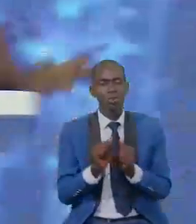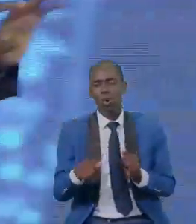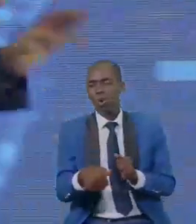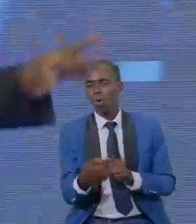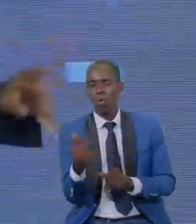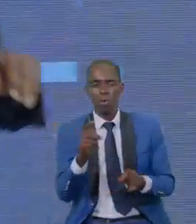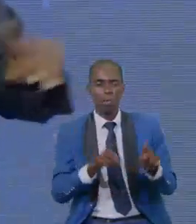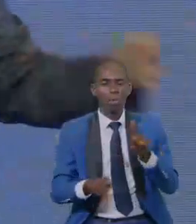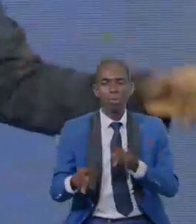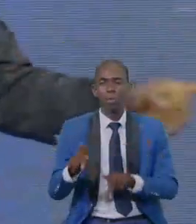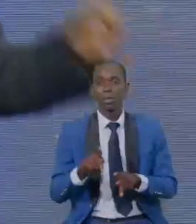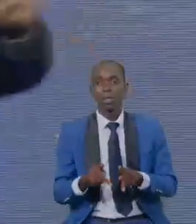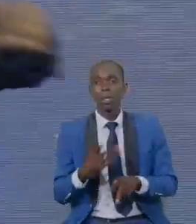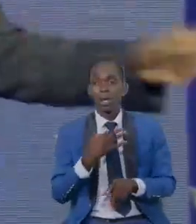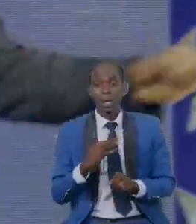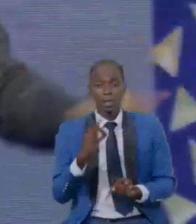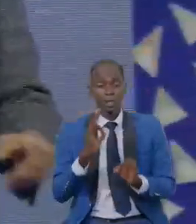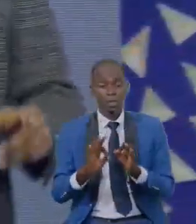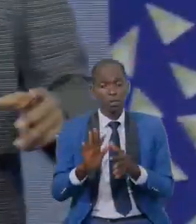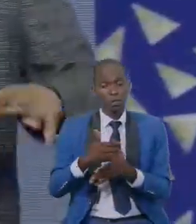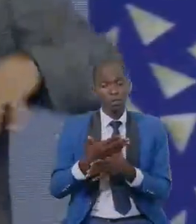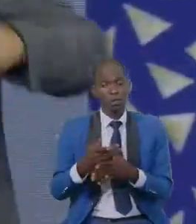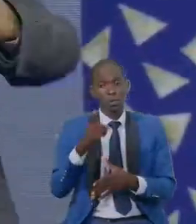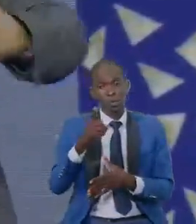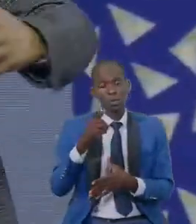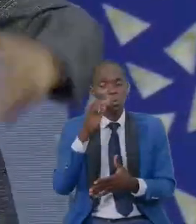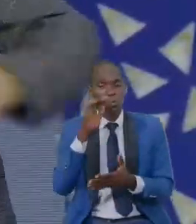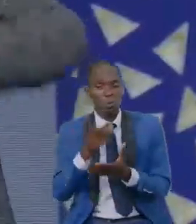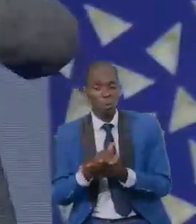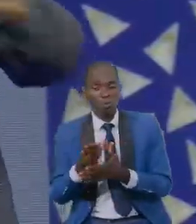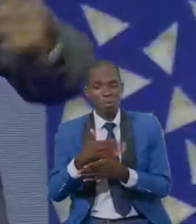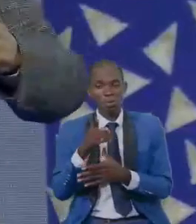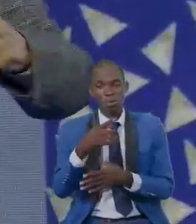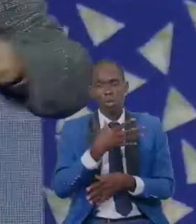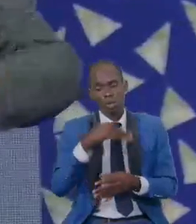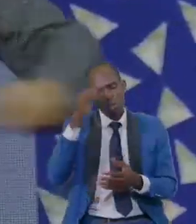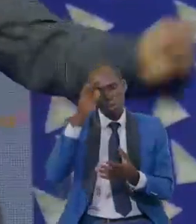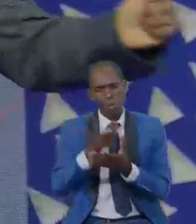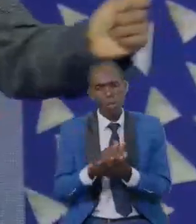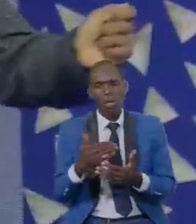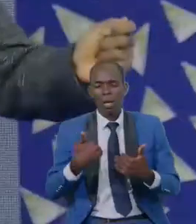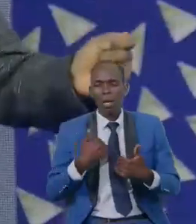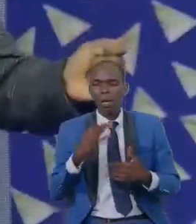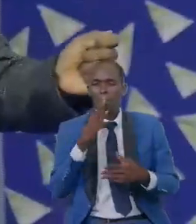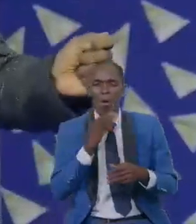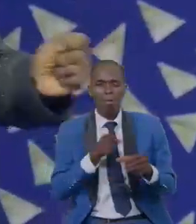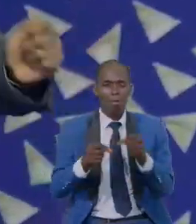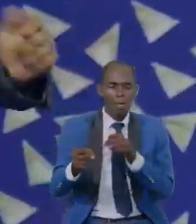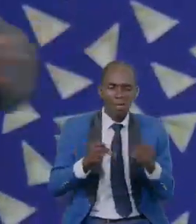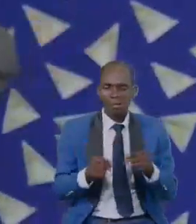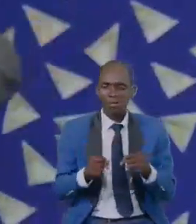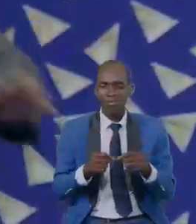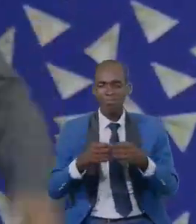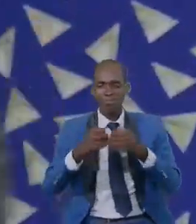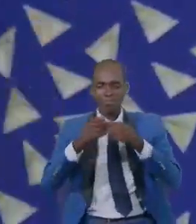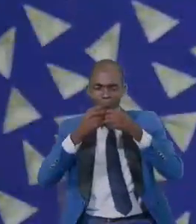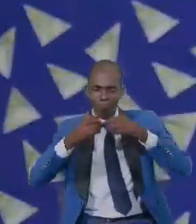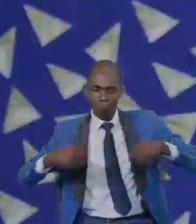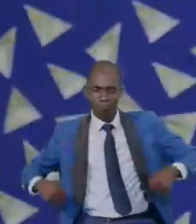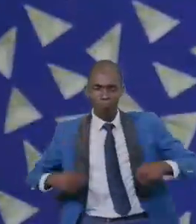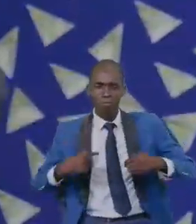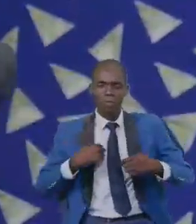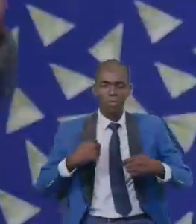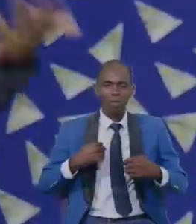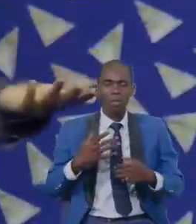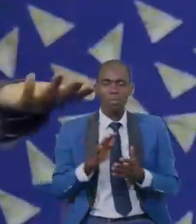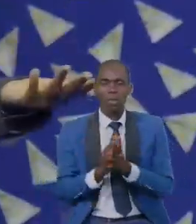And if between you and your wife, between you and your husband, they have been fighting, tearing one another's clothes and getting